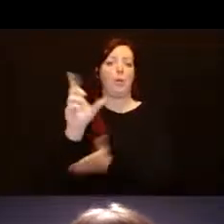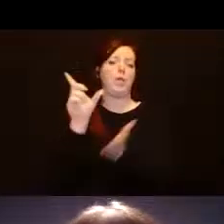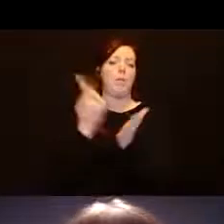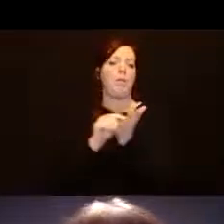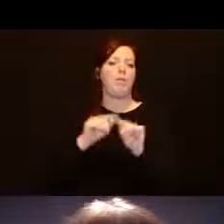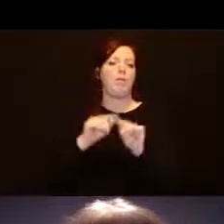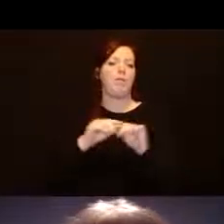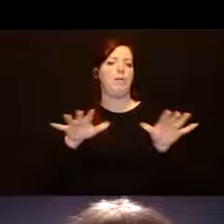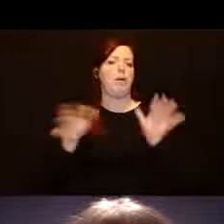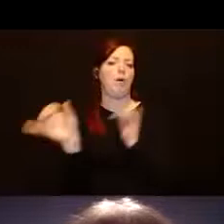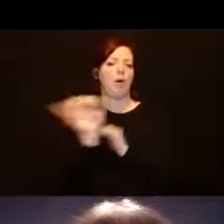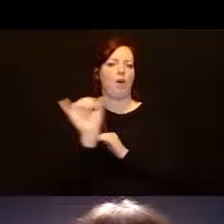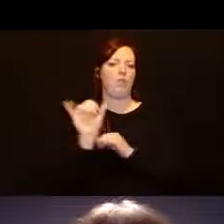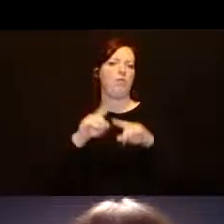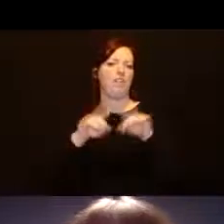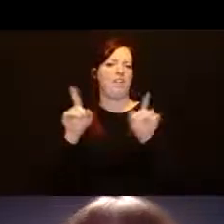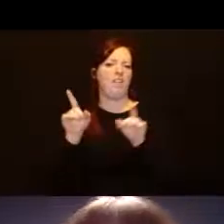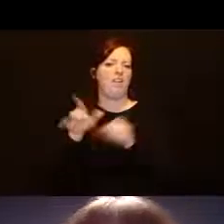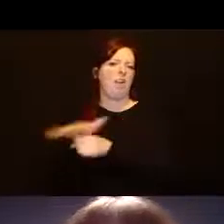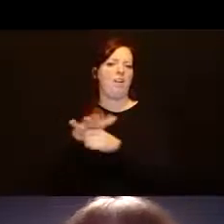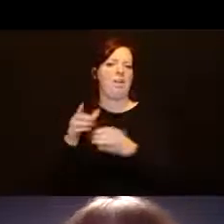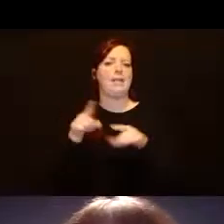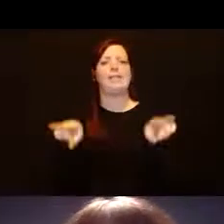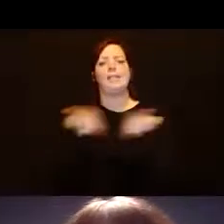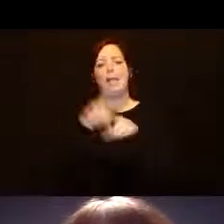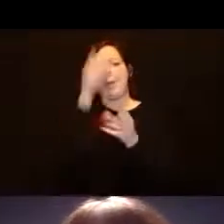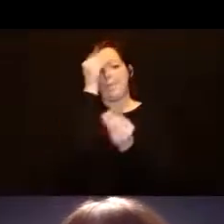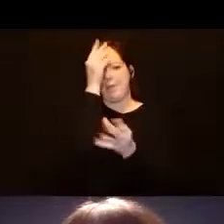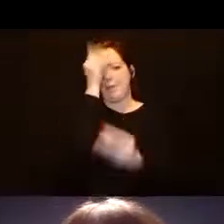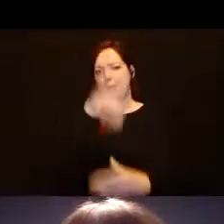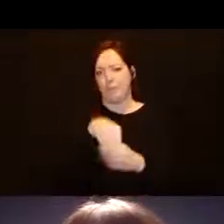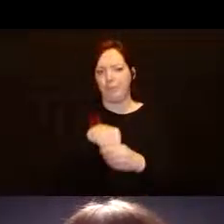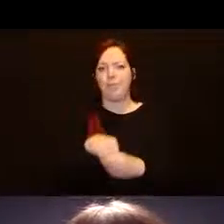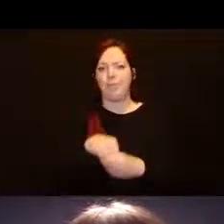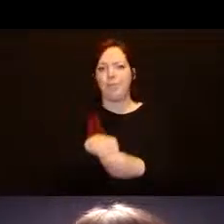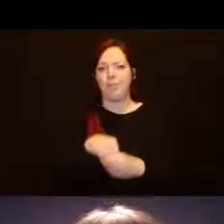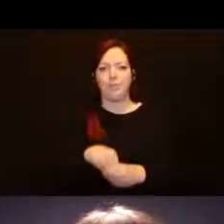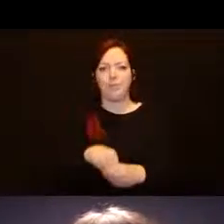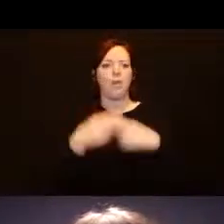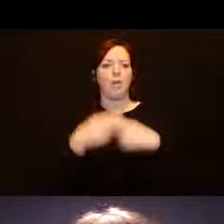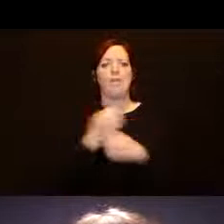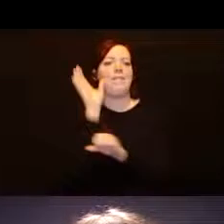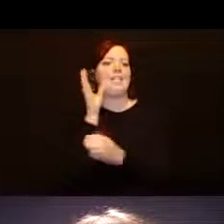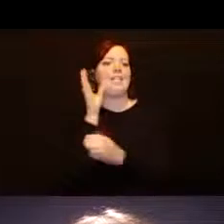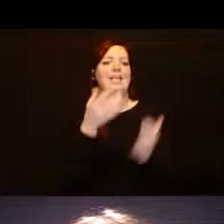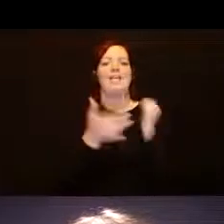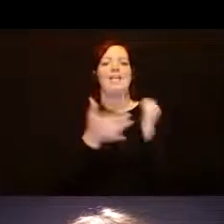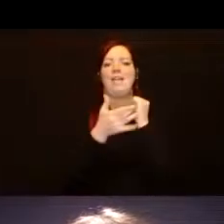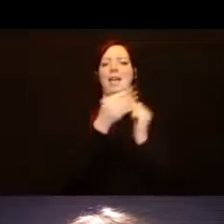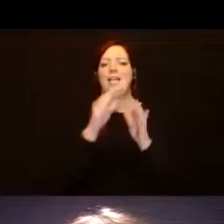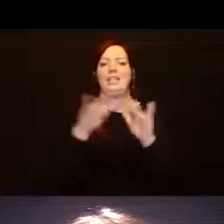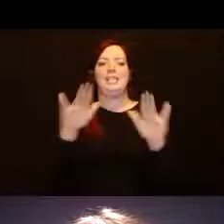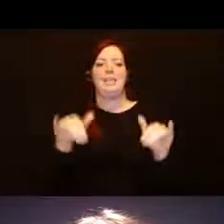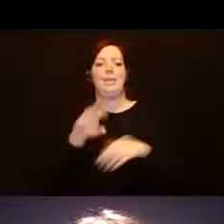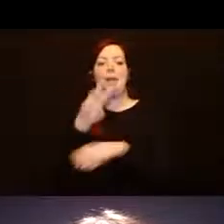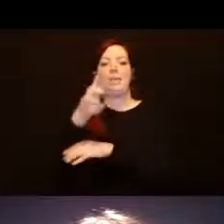the same content. And it's called Safe Listening Devices and Systems, WHO ITU standard.